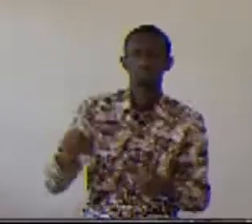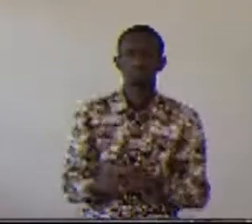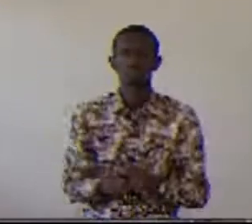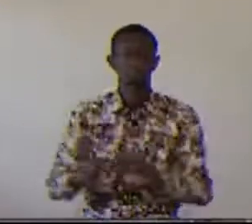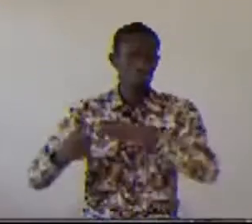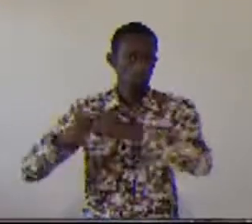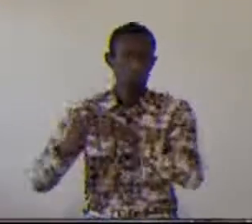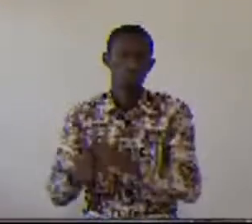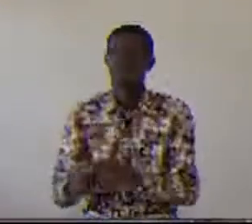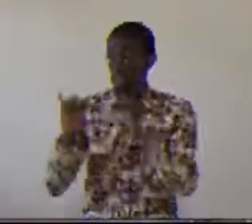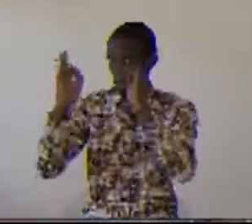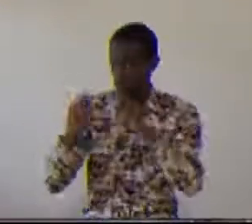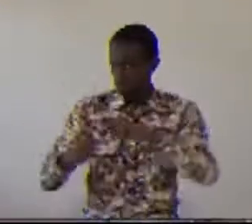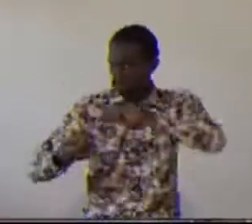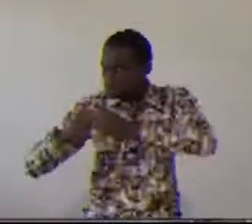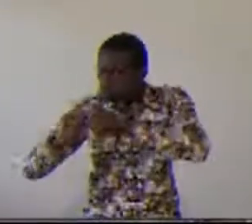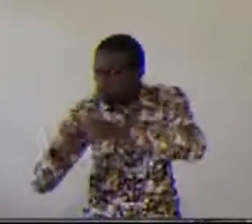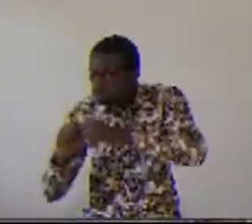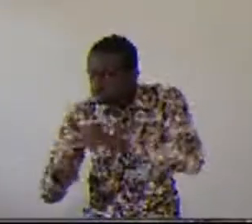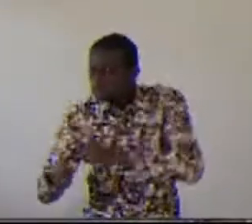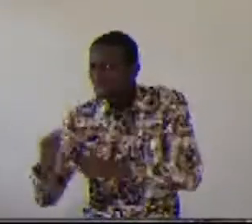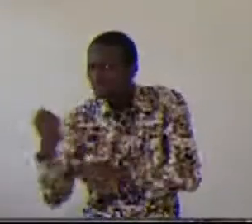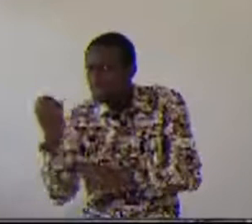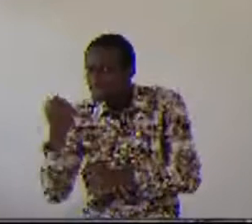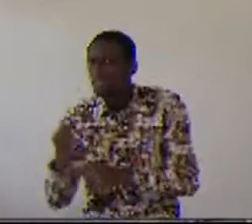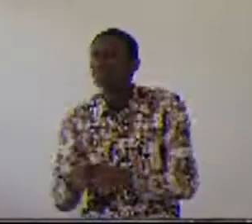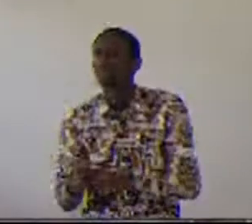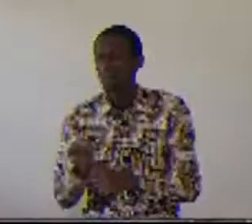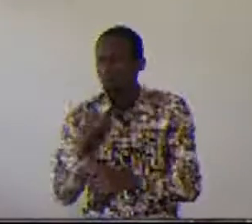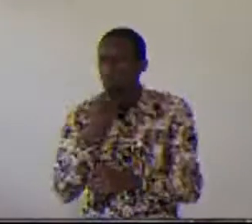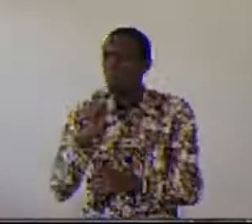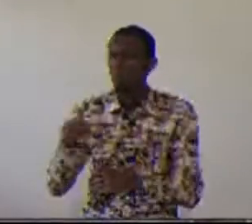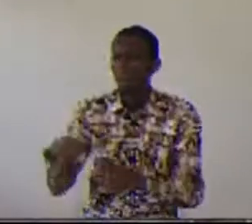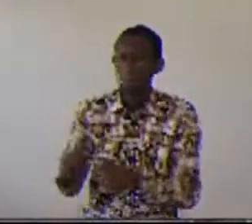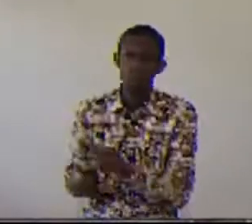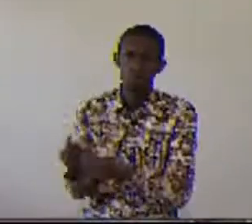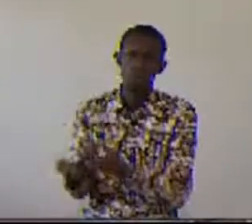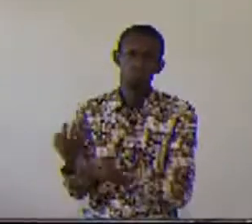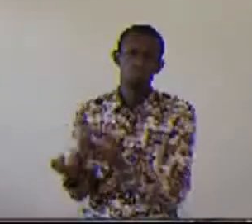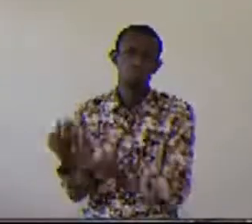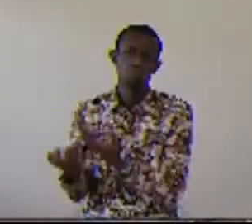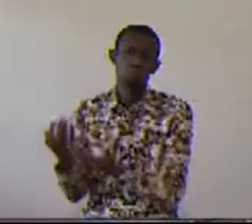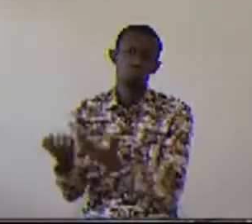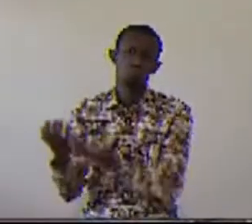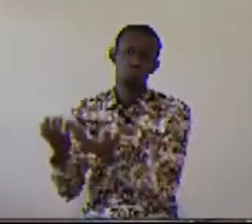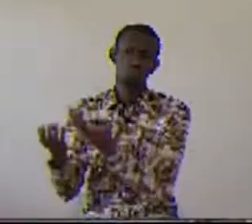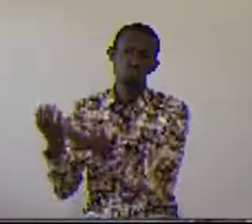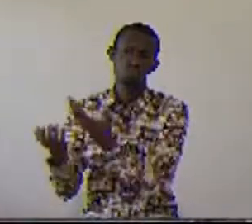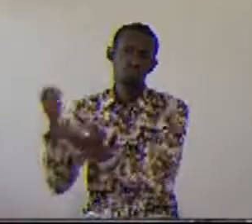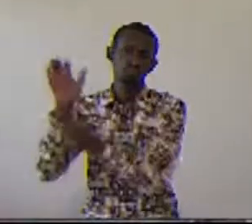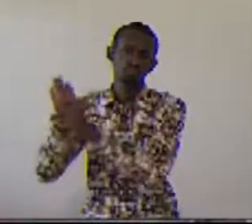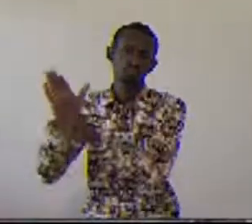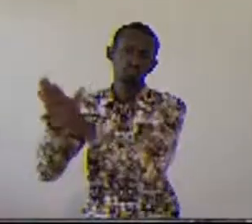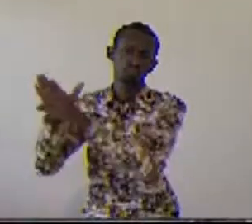stronger, then the melting point will also be high, because we have to supply a lot of energy to